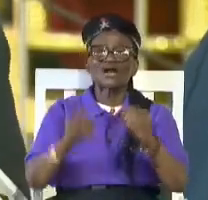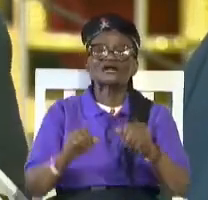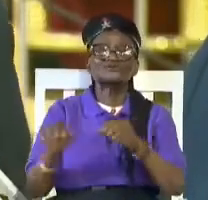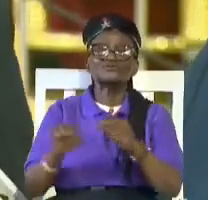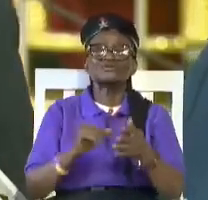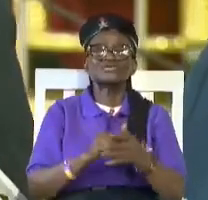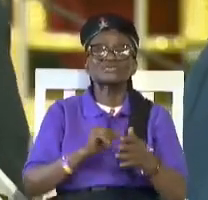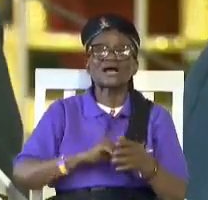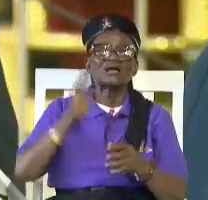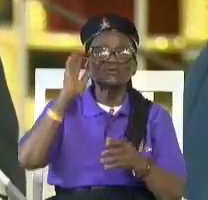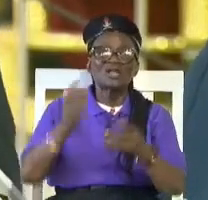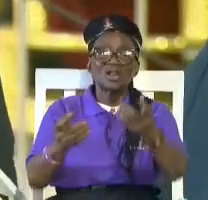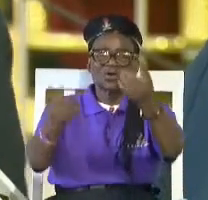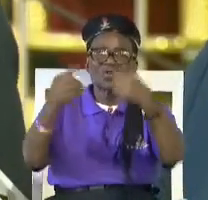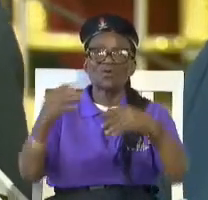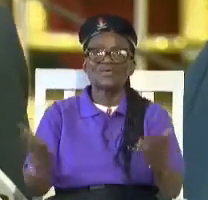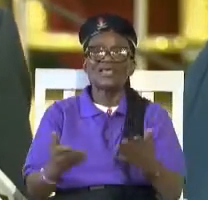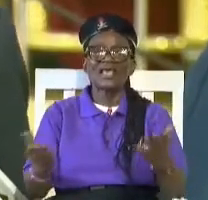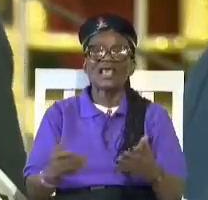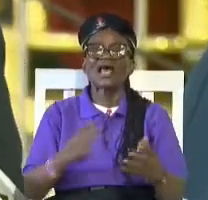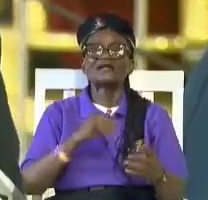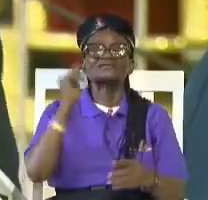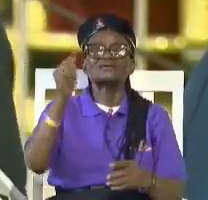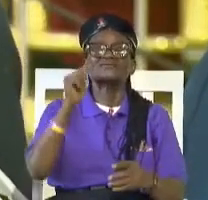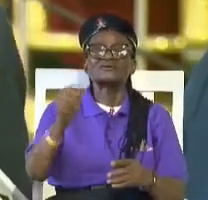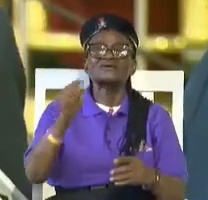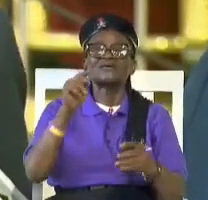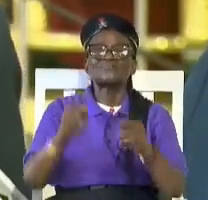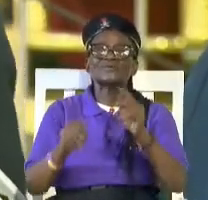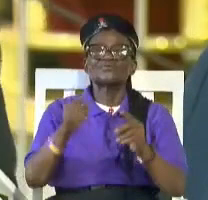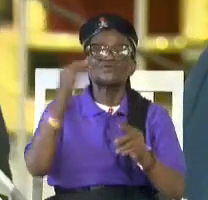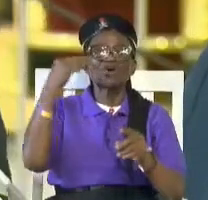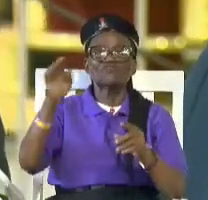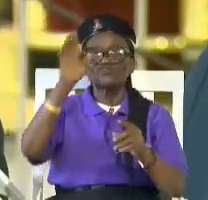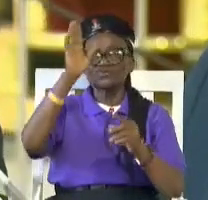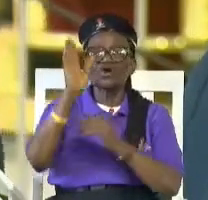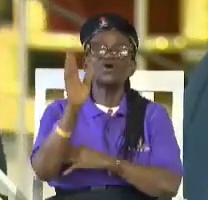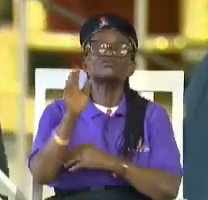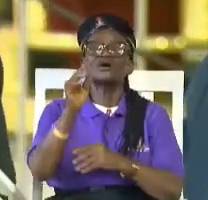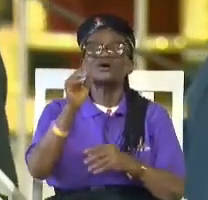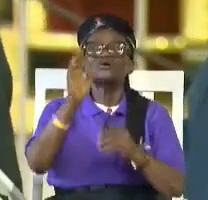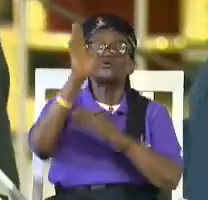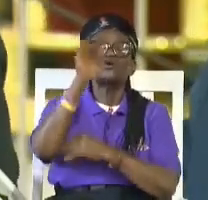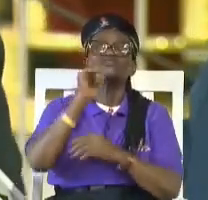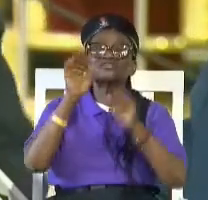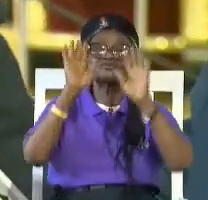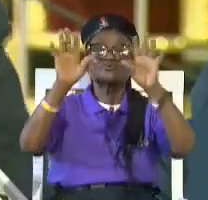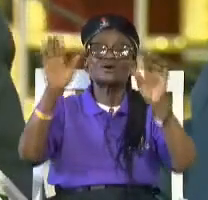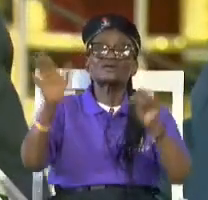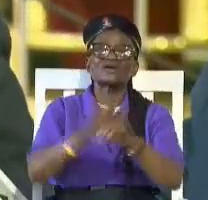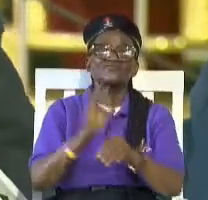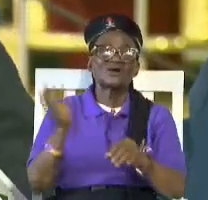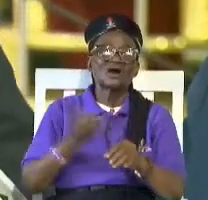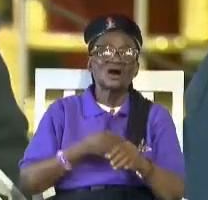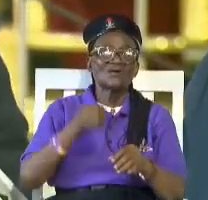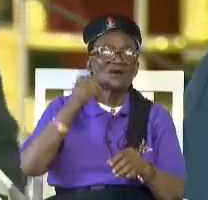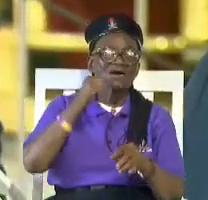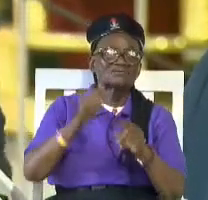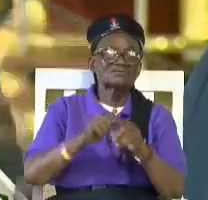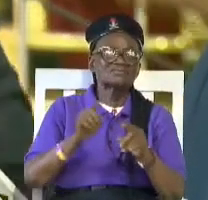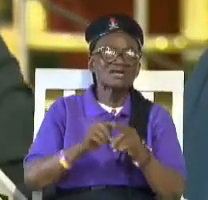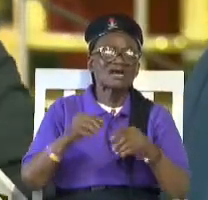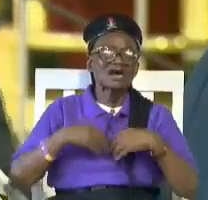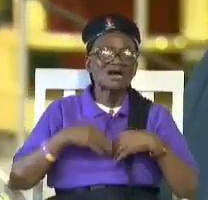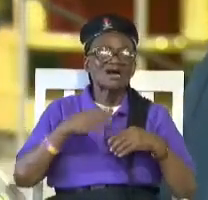will testify. People of God, God is wonderful. Our sister has been healed. The stomach has gone